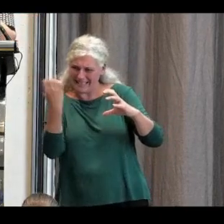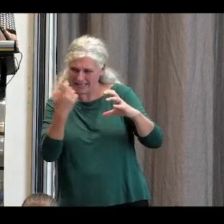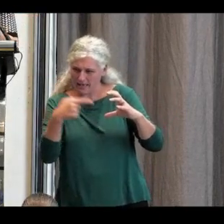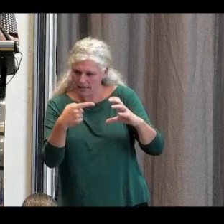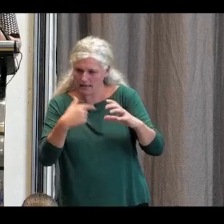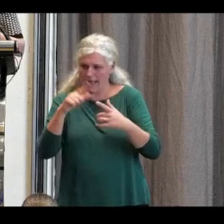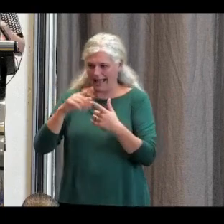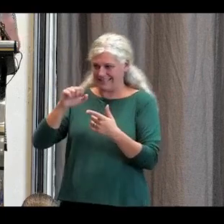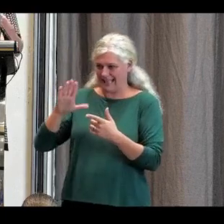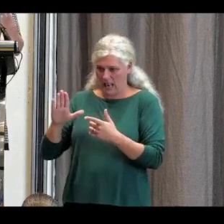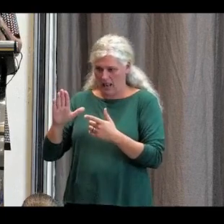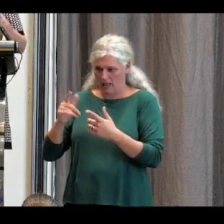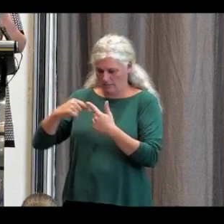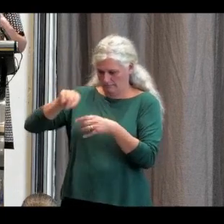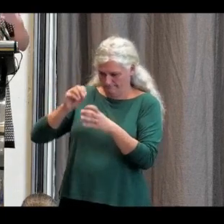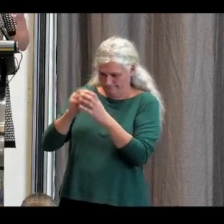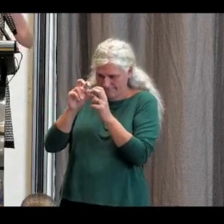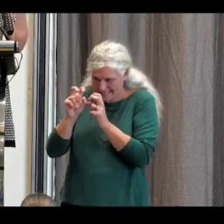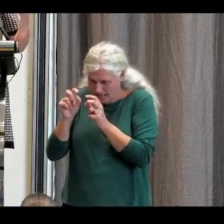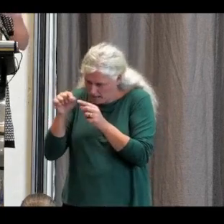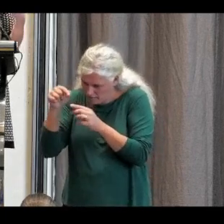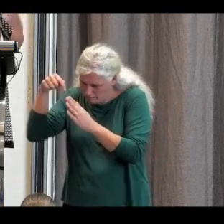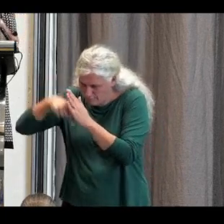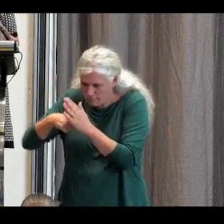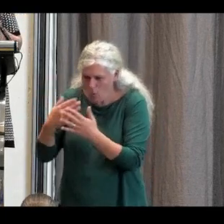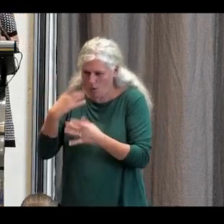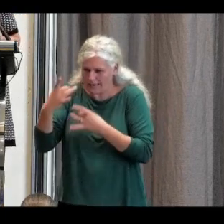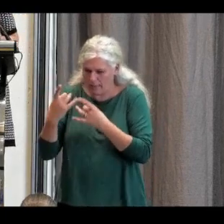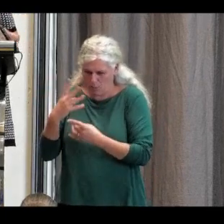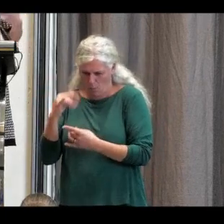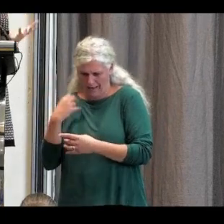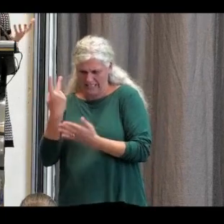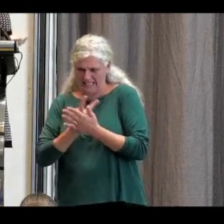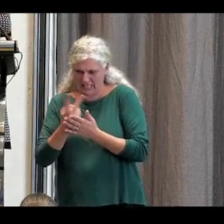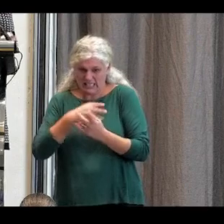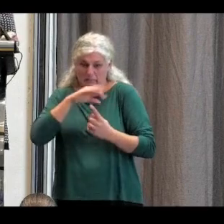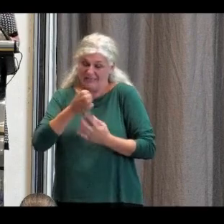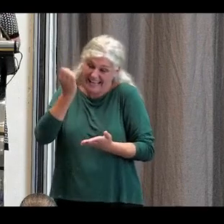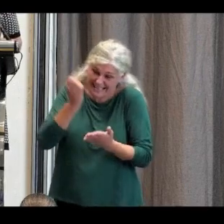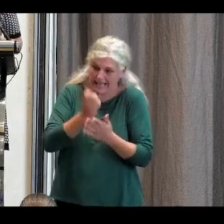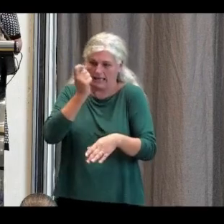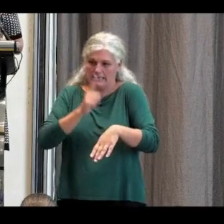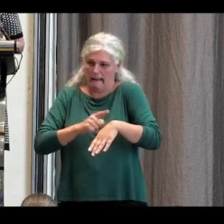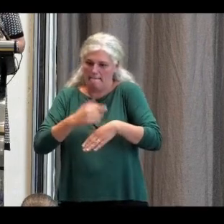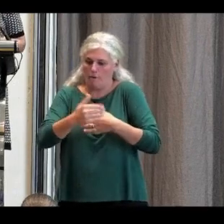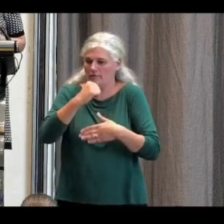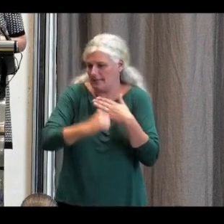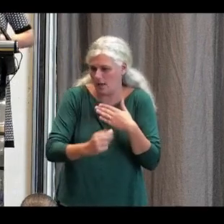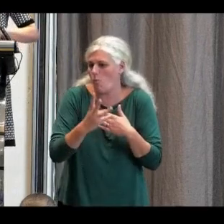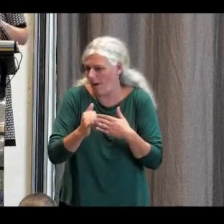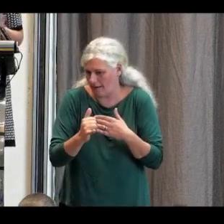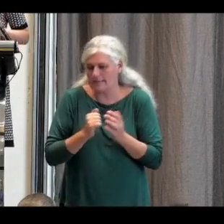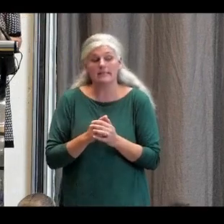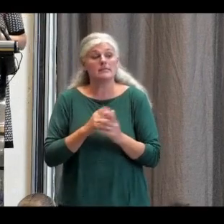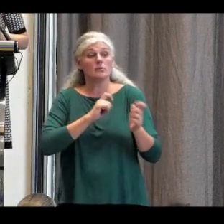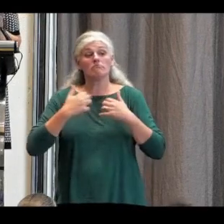of the cells that could be leading to the appearance of the seizures at certain time of the day. So